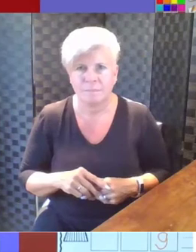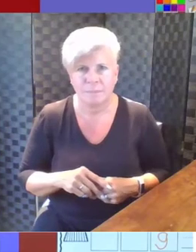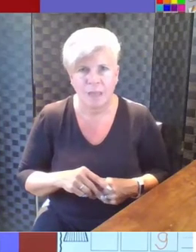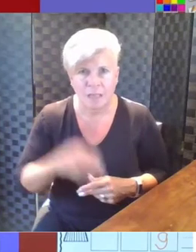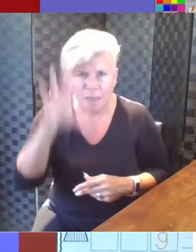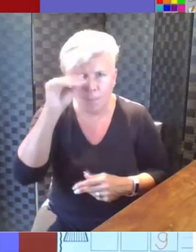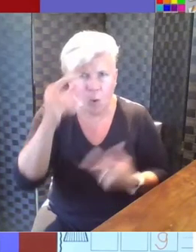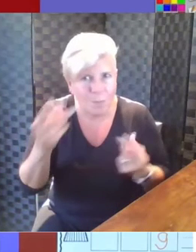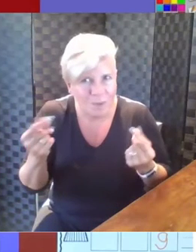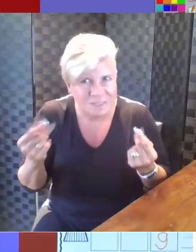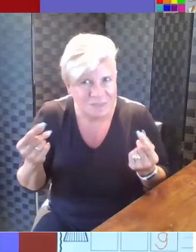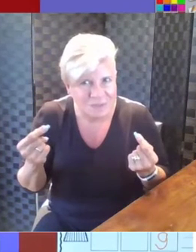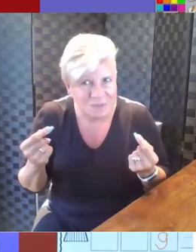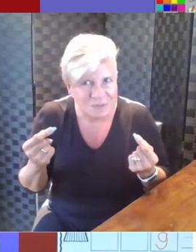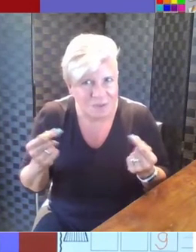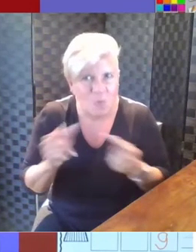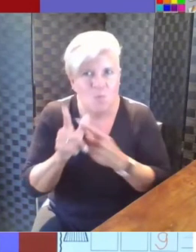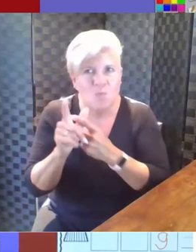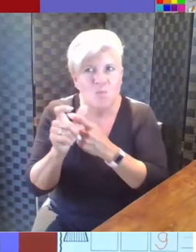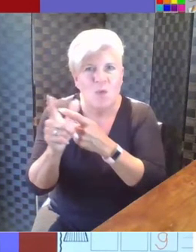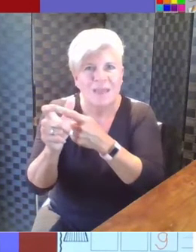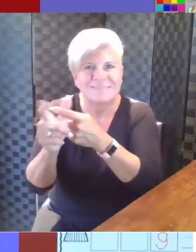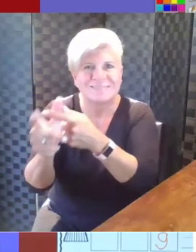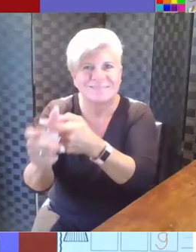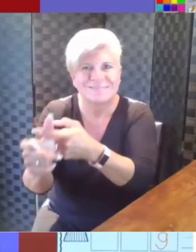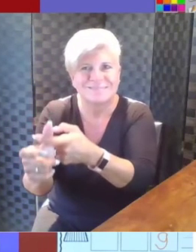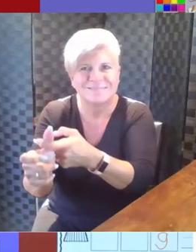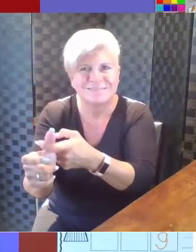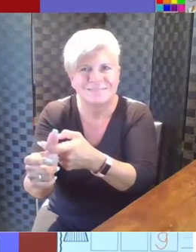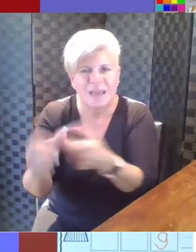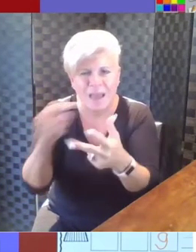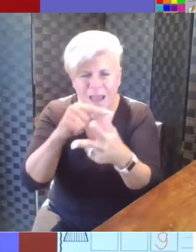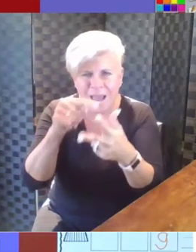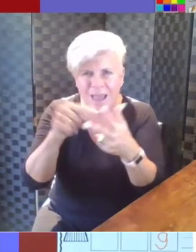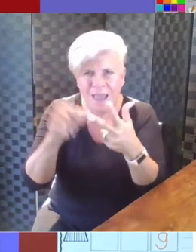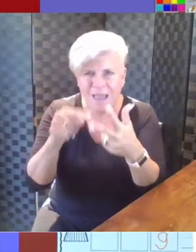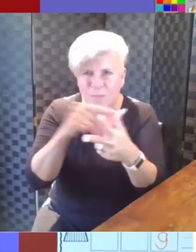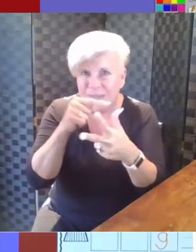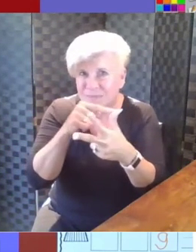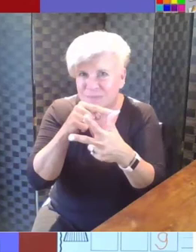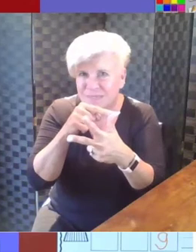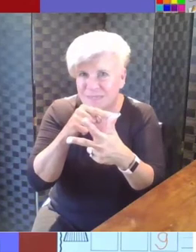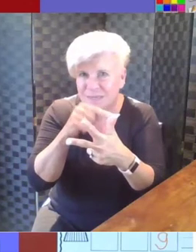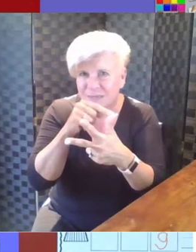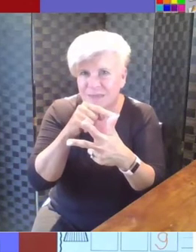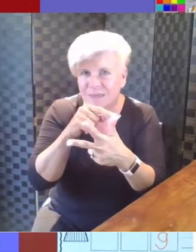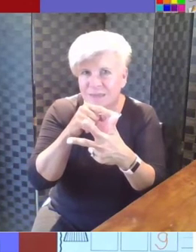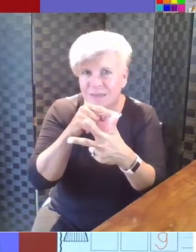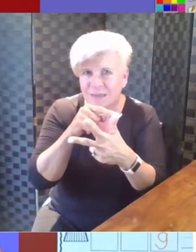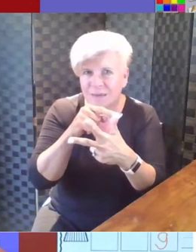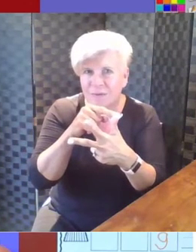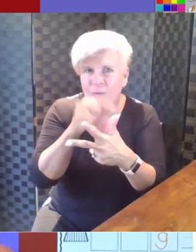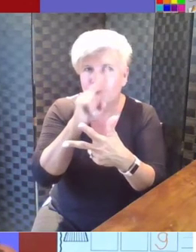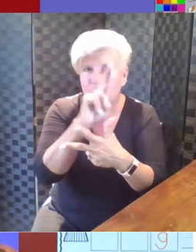Look at this boy. I can tell he's going on a run. Can you tell me all 3 sounds in run? The beginning,